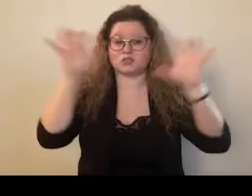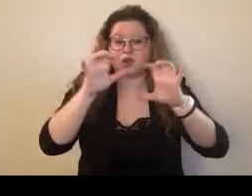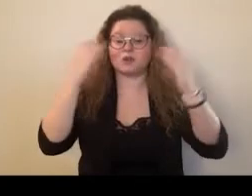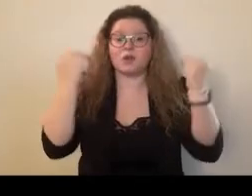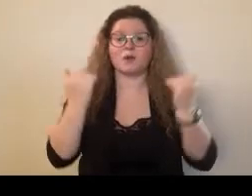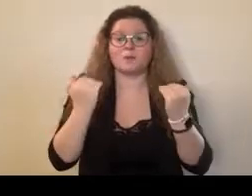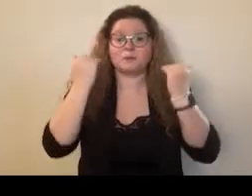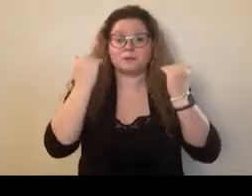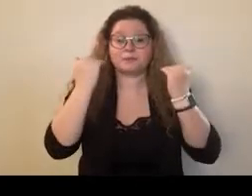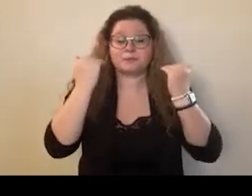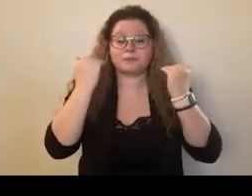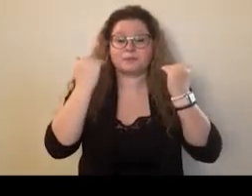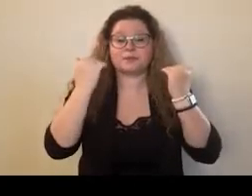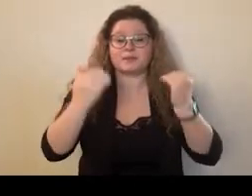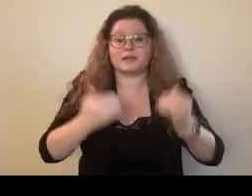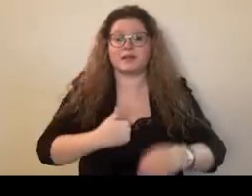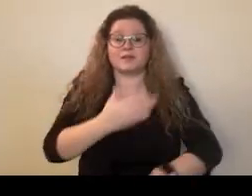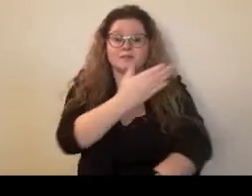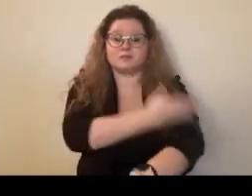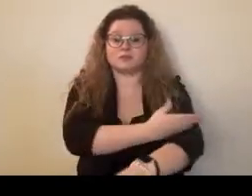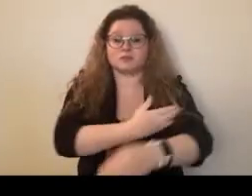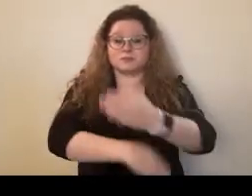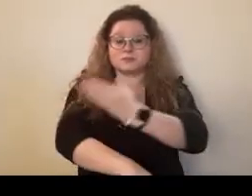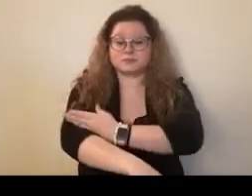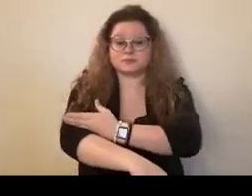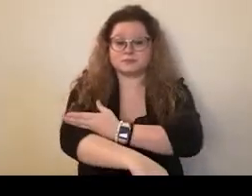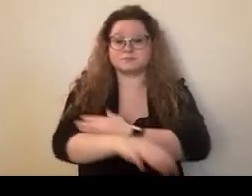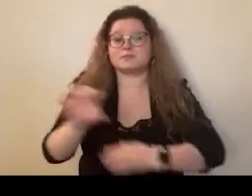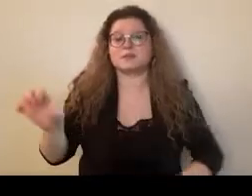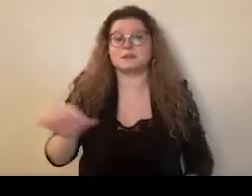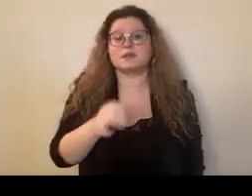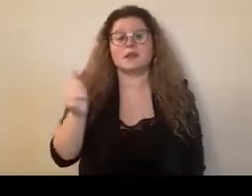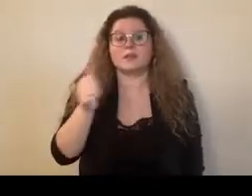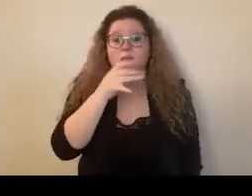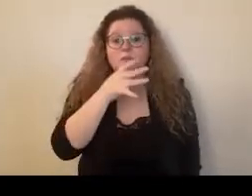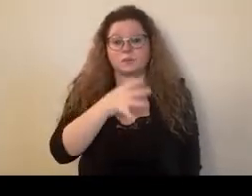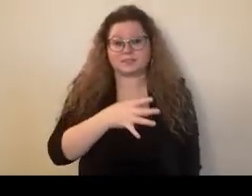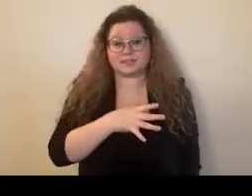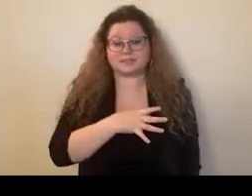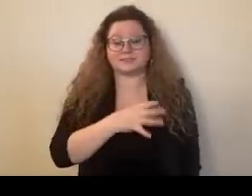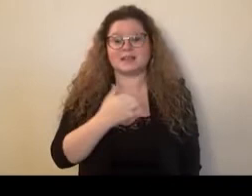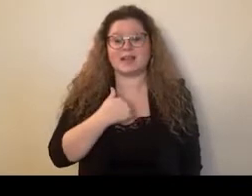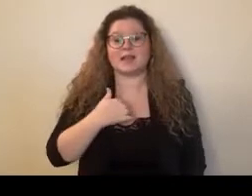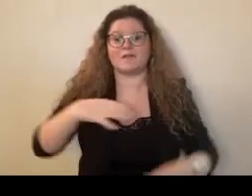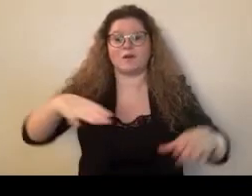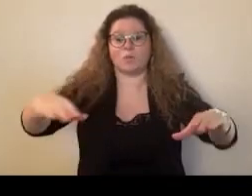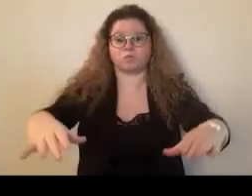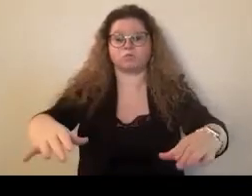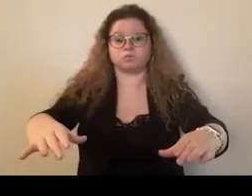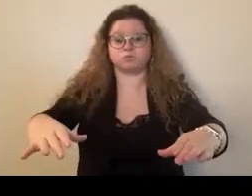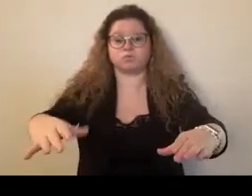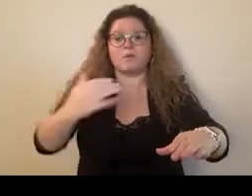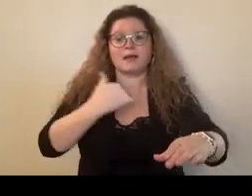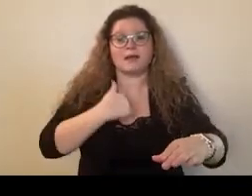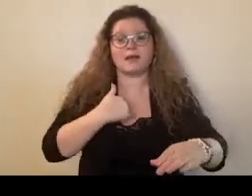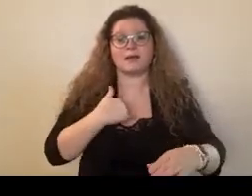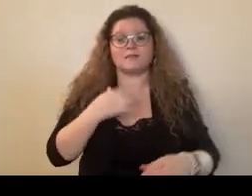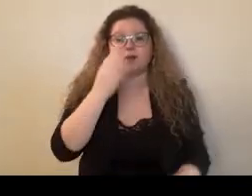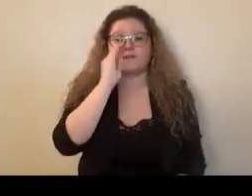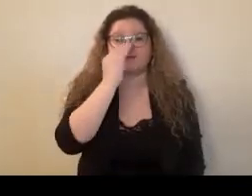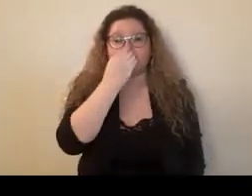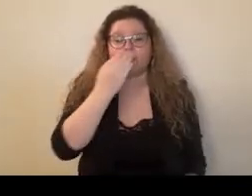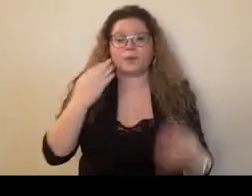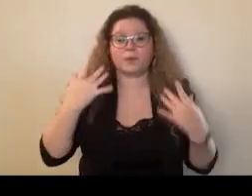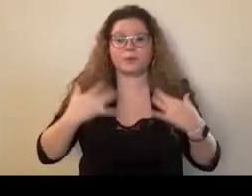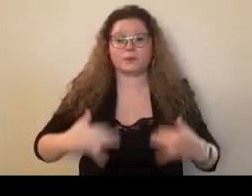With a sleeveless shirt, her other friend has her arm on her waist. She's wearing a flowered jersey